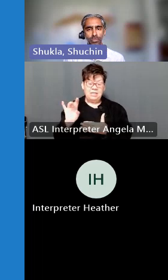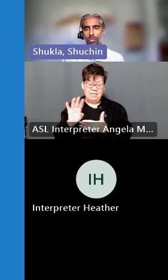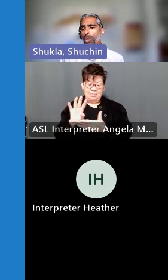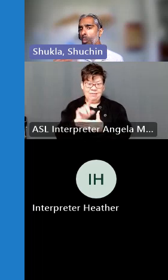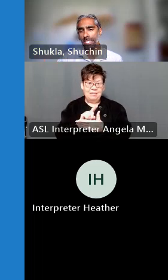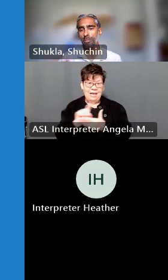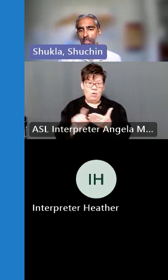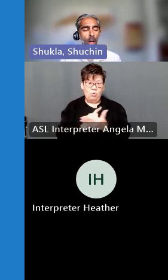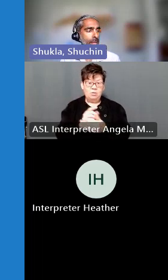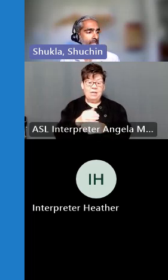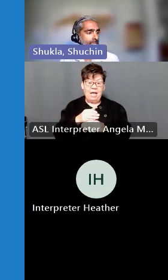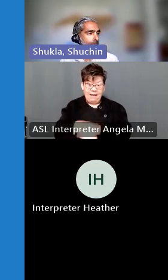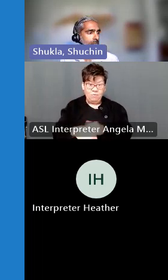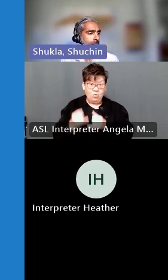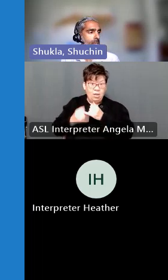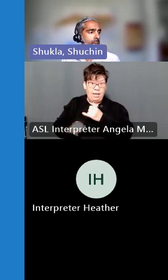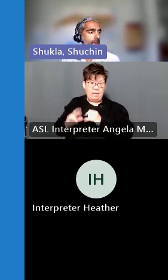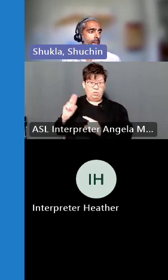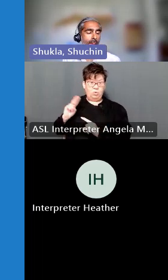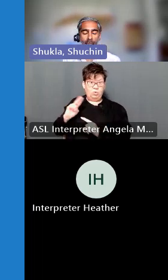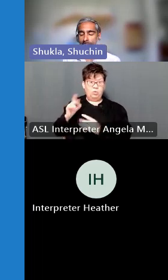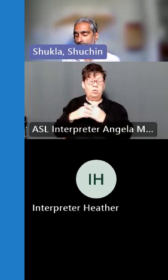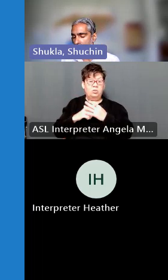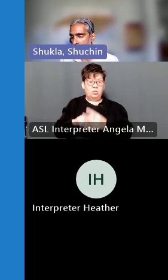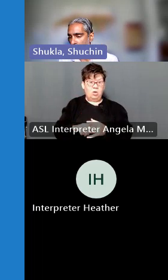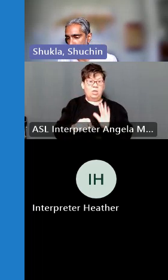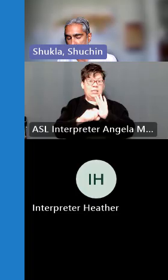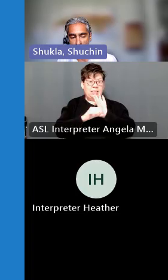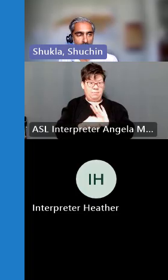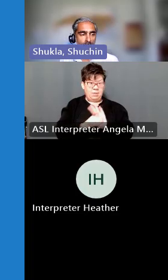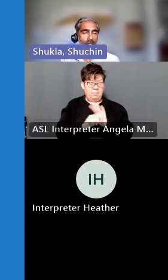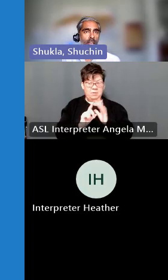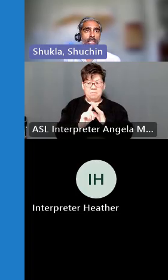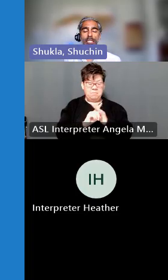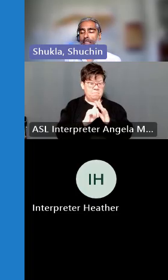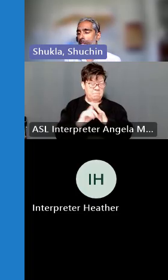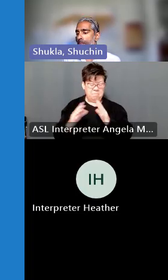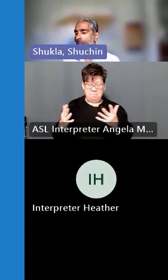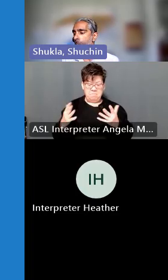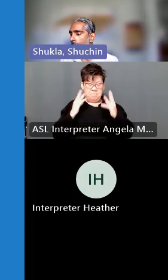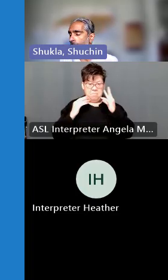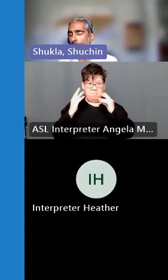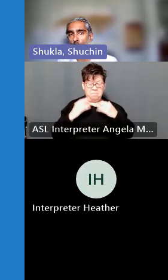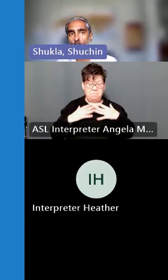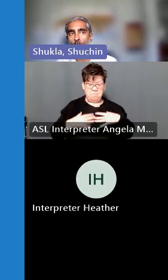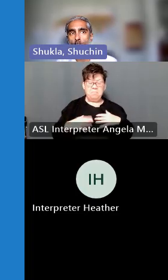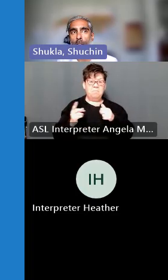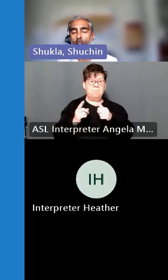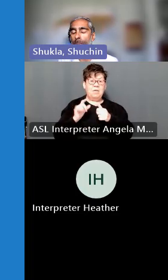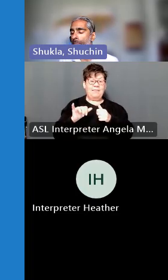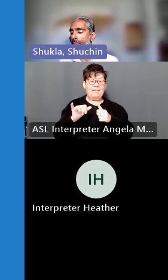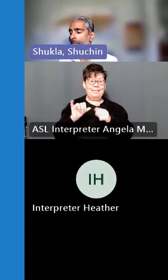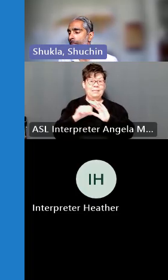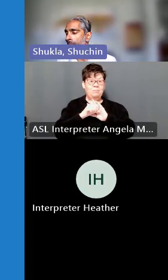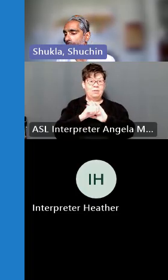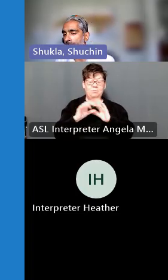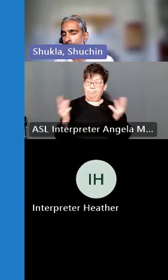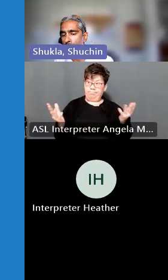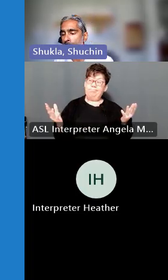opioids, where they start developing these symptoms. And as I said in that first session, these symptoms are,